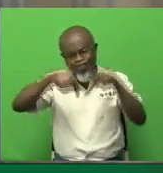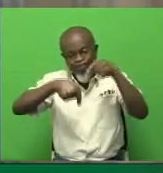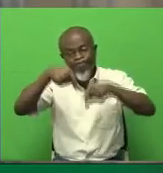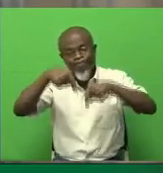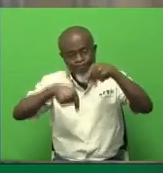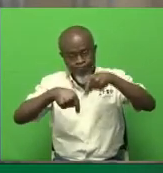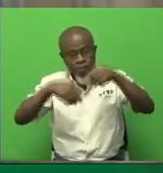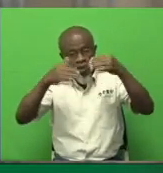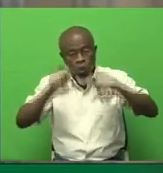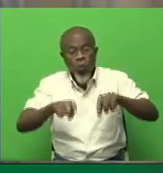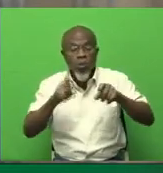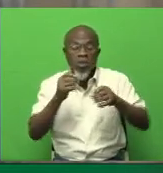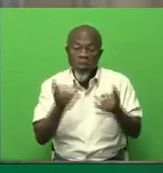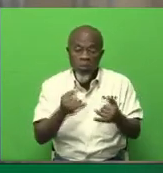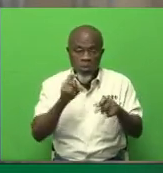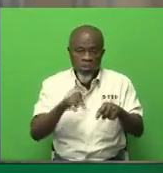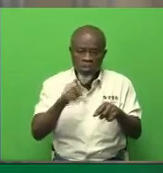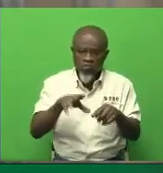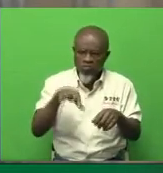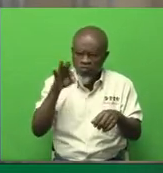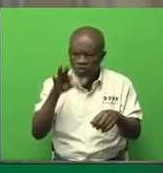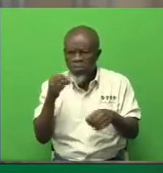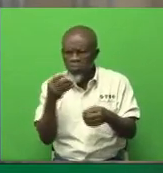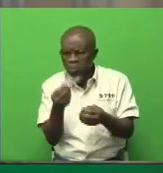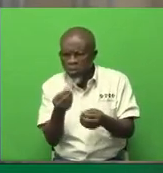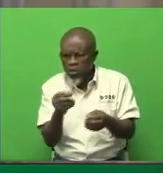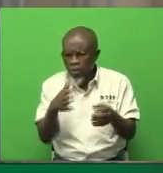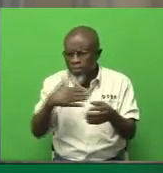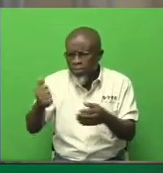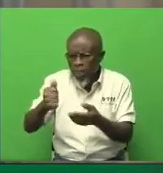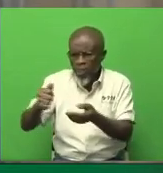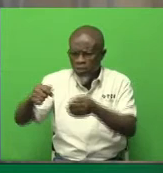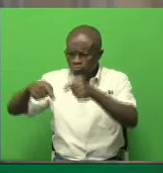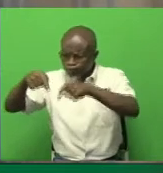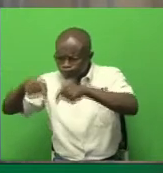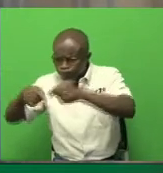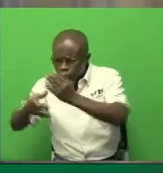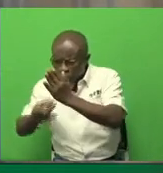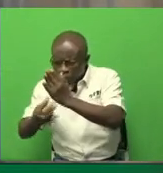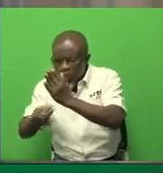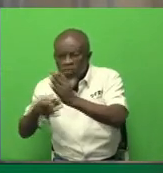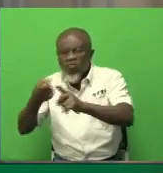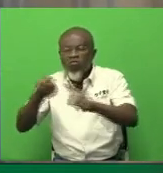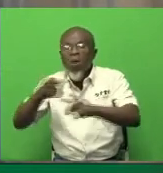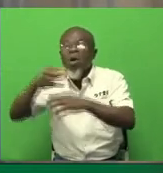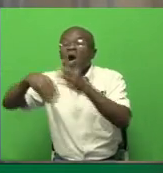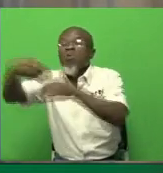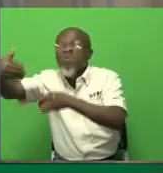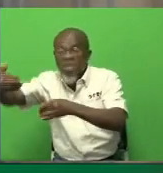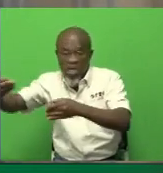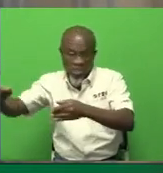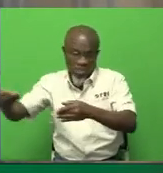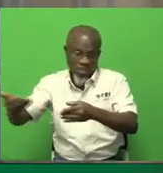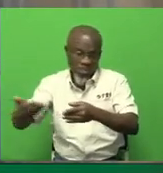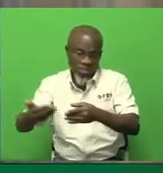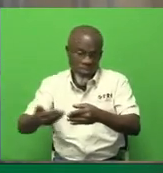buy fuels from outside of Trinidad and Tobago what a tragedy for the people and the economy of Trinidad and Tobago